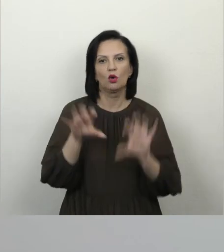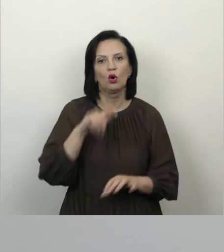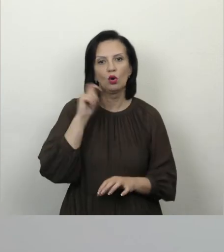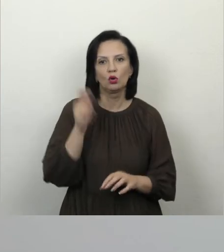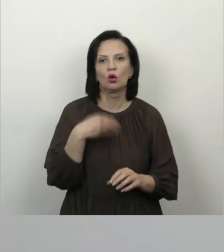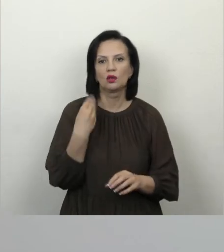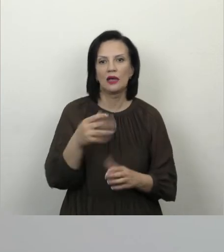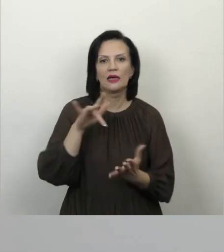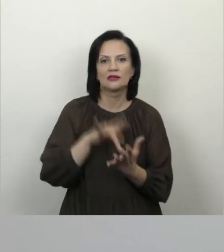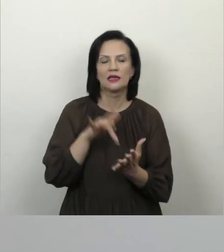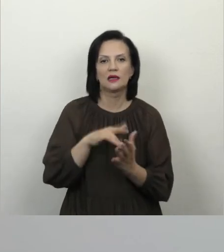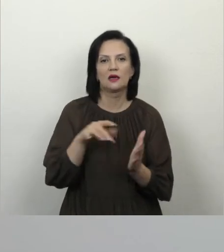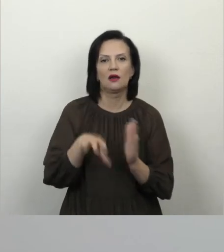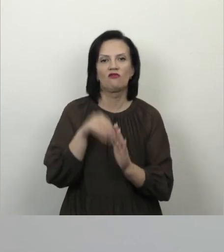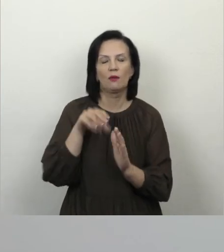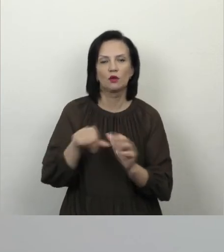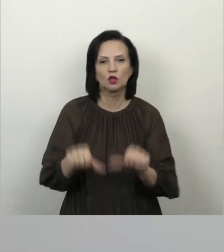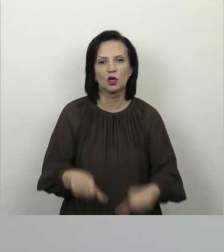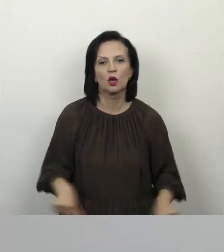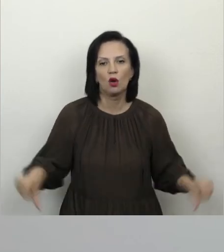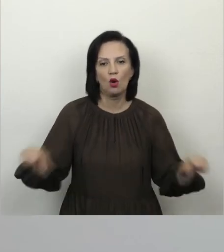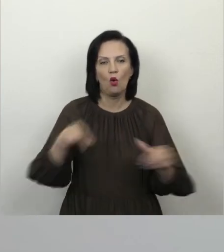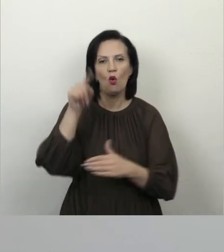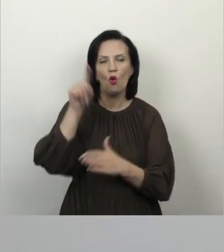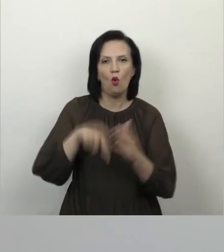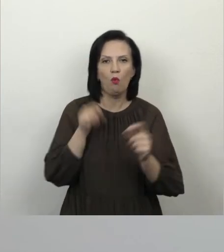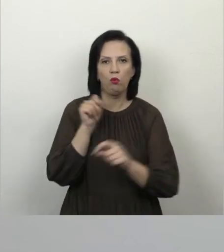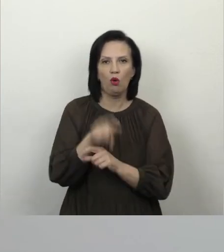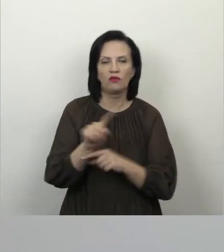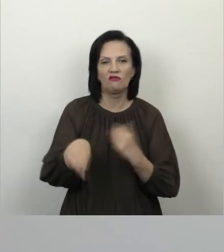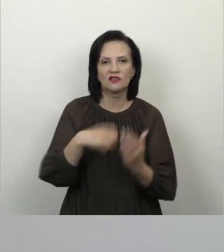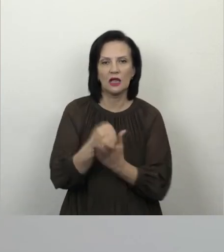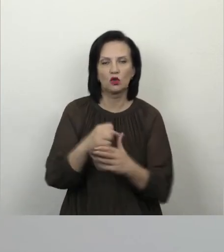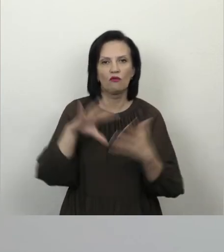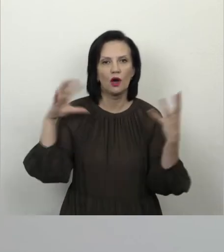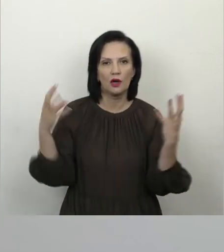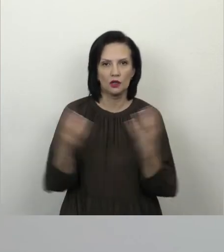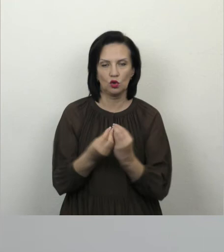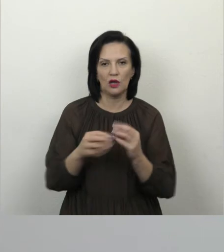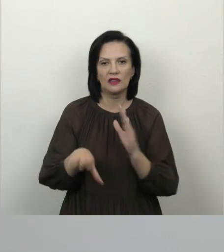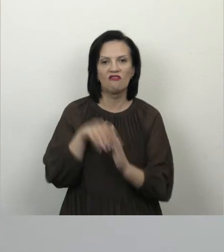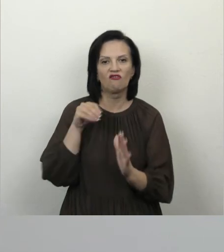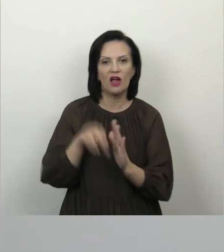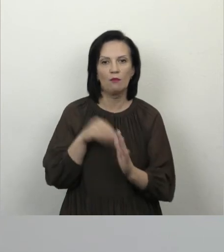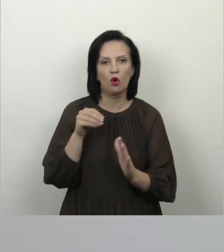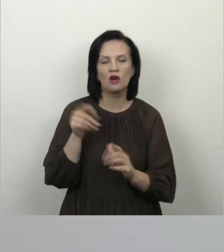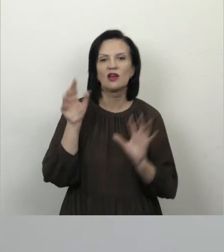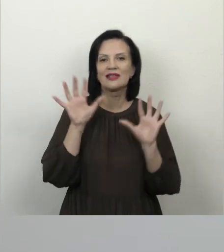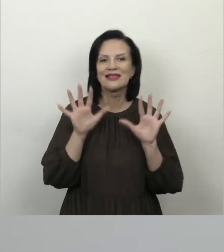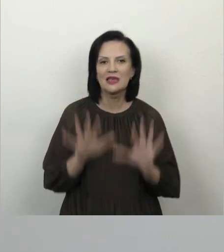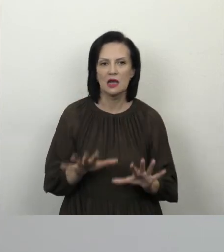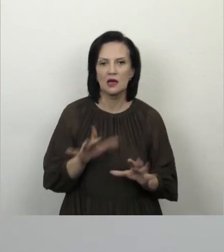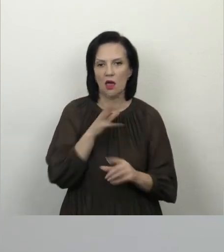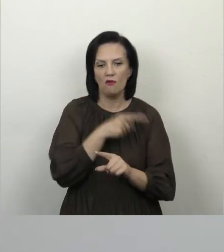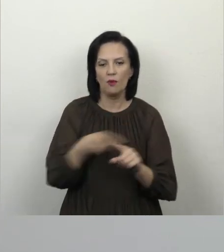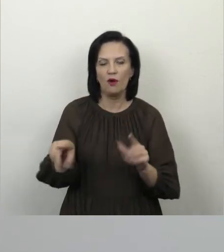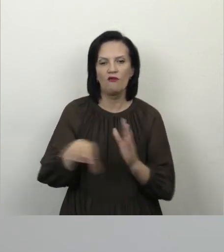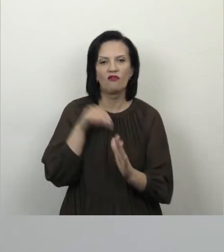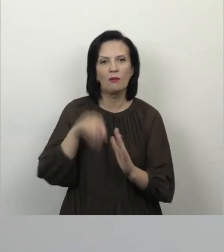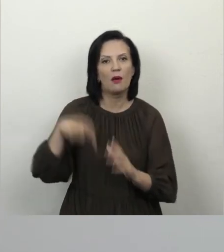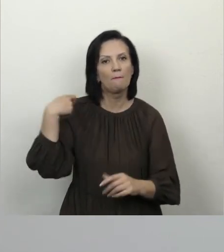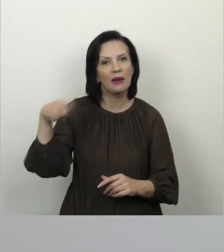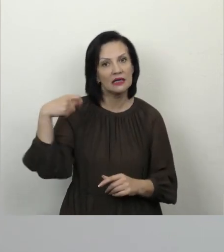Election Code of Ukraine gives the CEC the competence to establish the election results